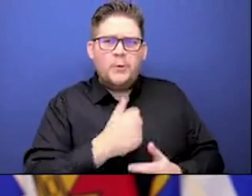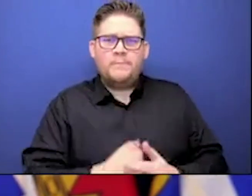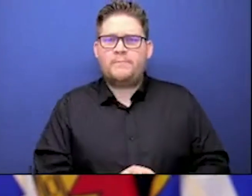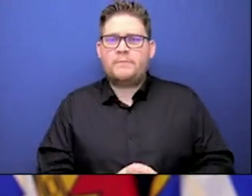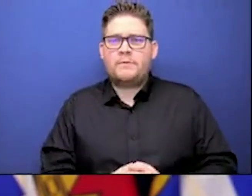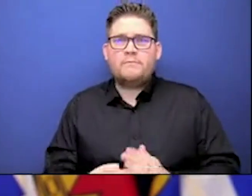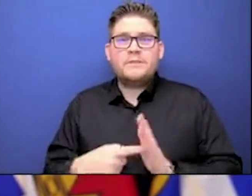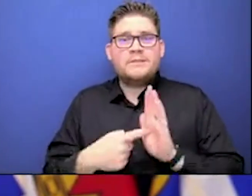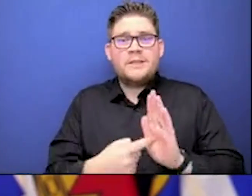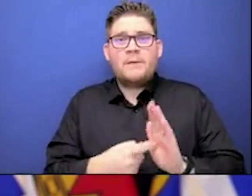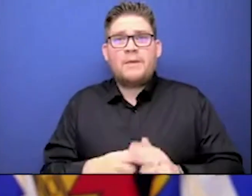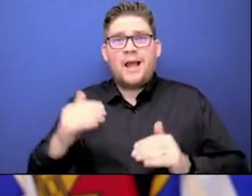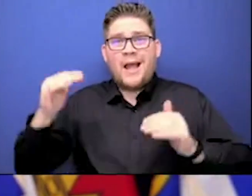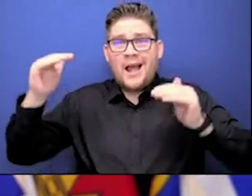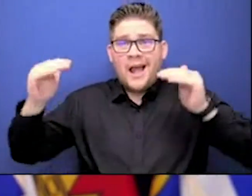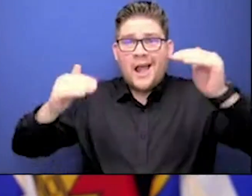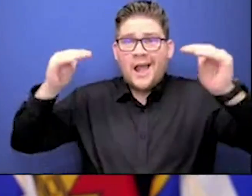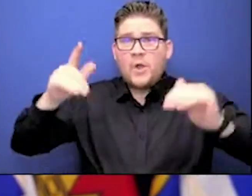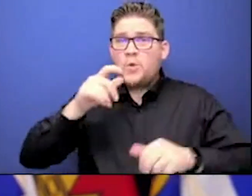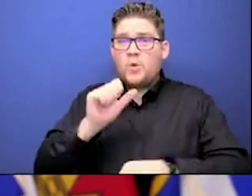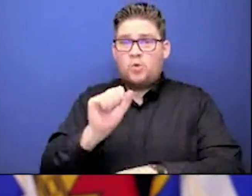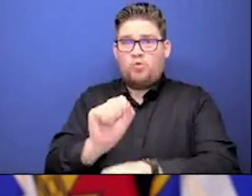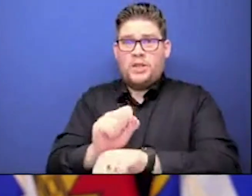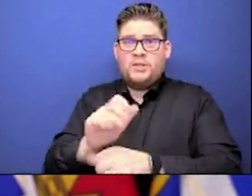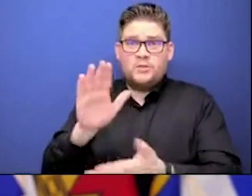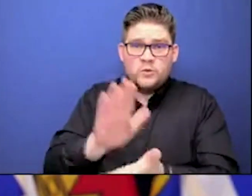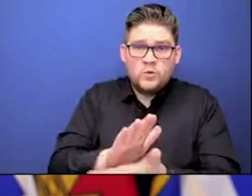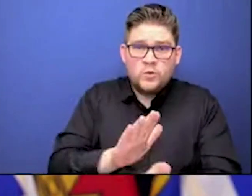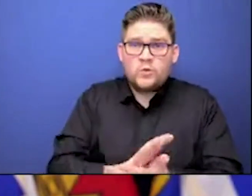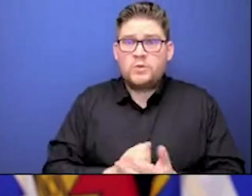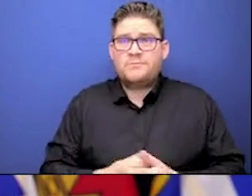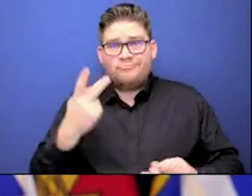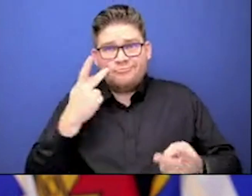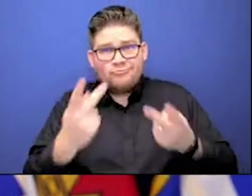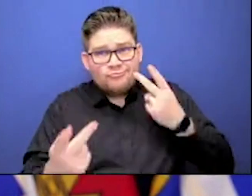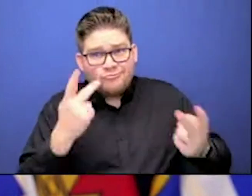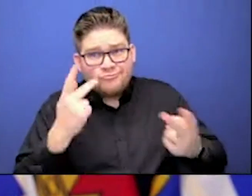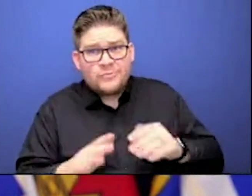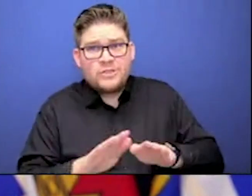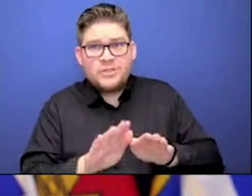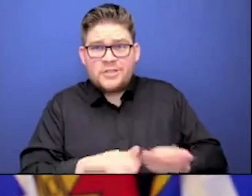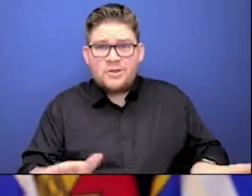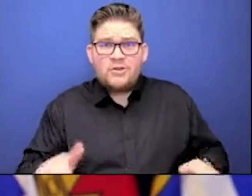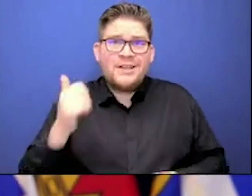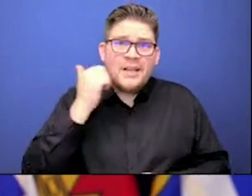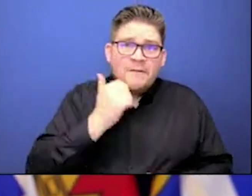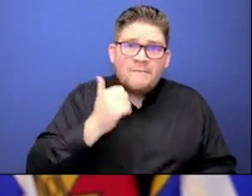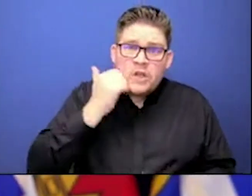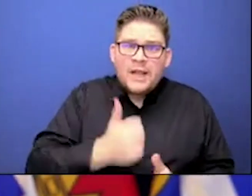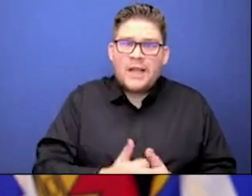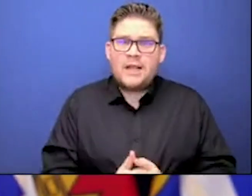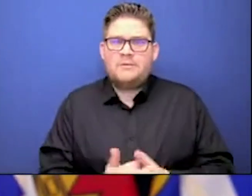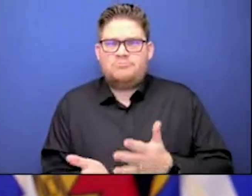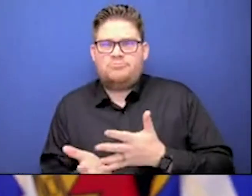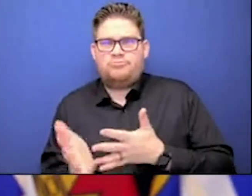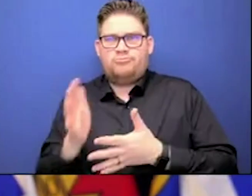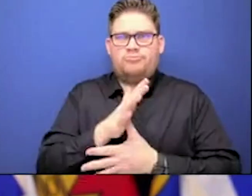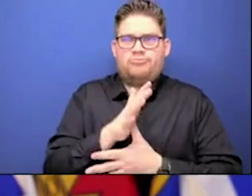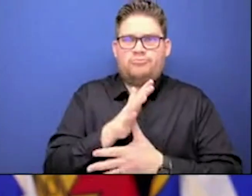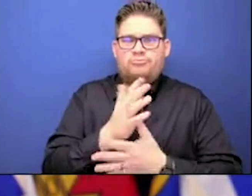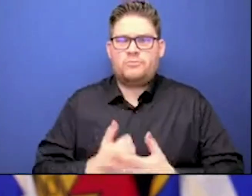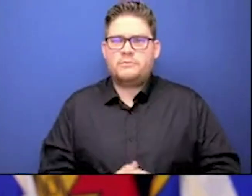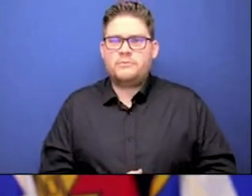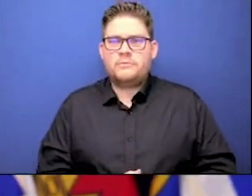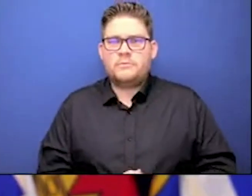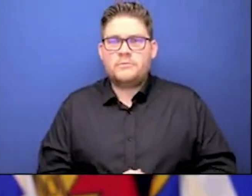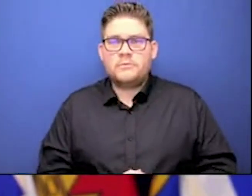we are looking at, I think, I can say with some confidence that school for K-12 will look much more